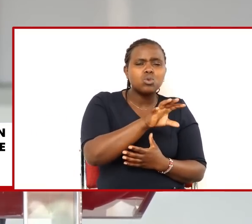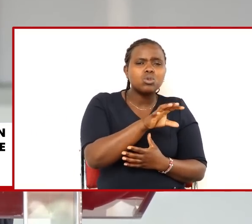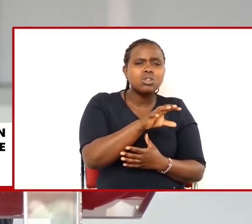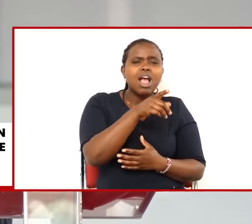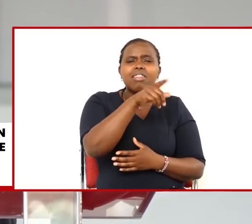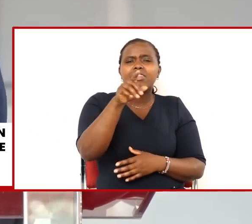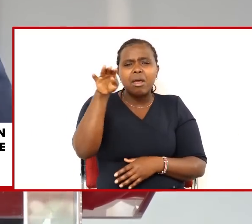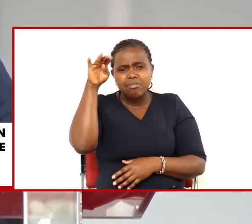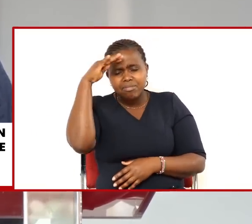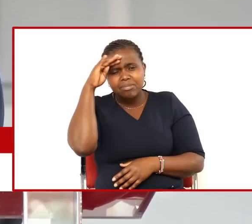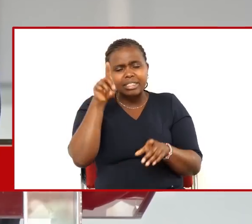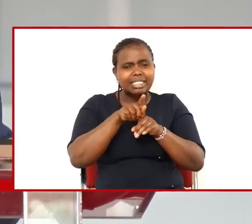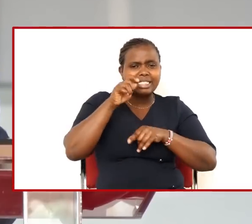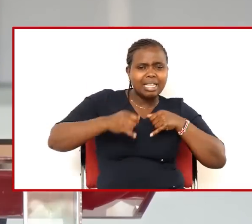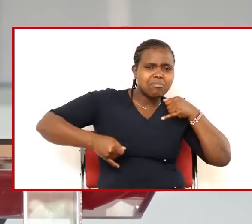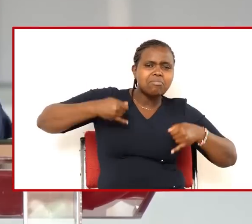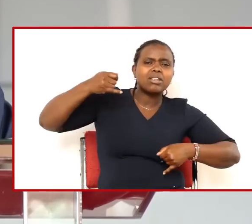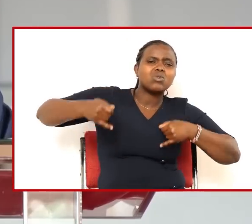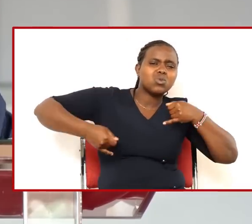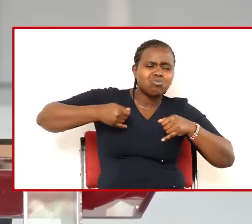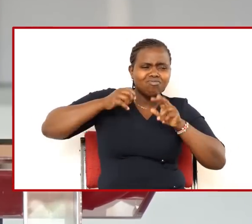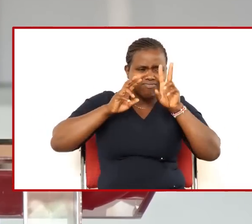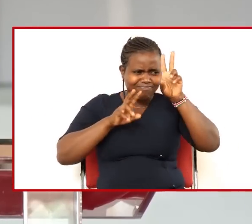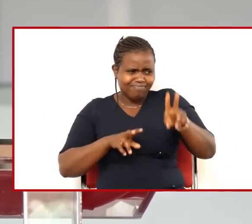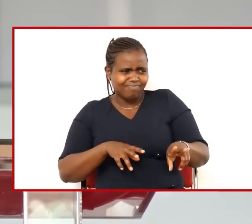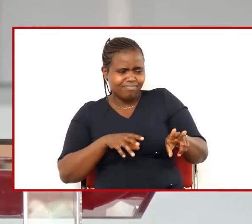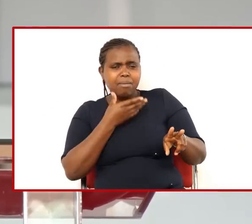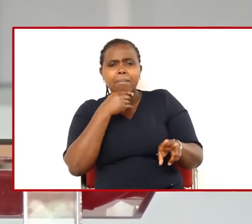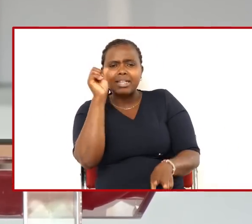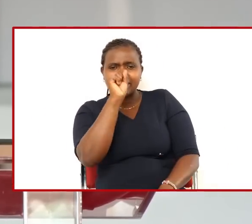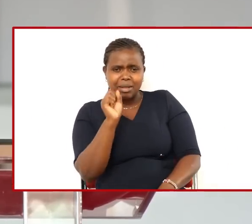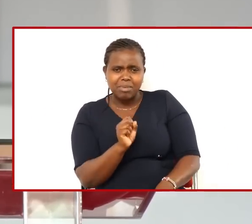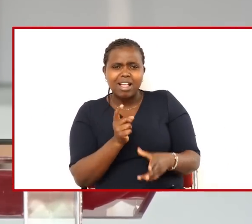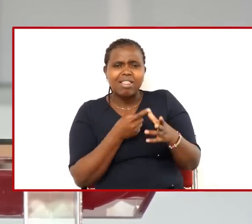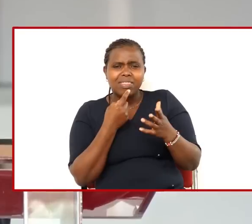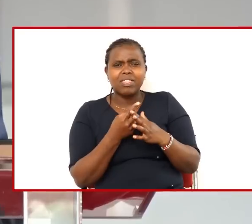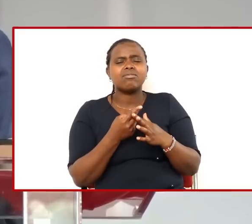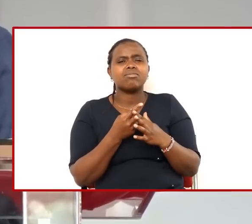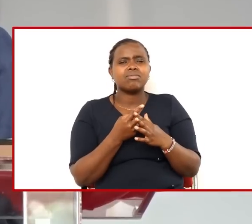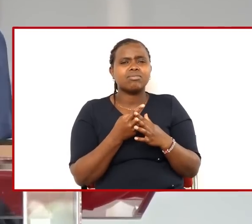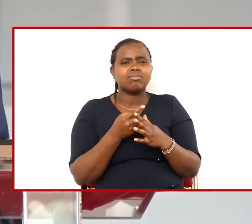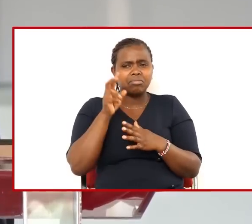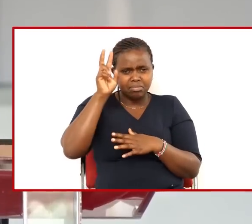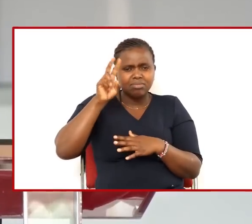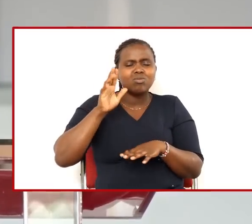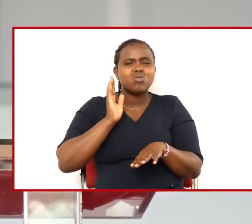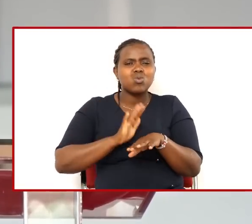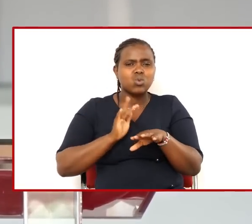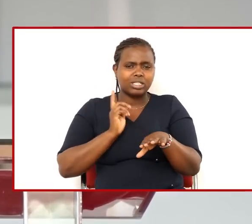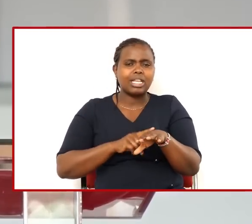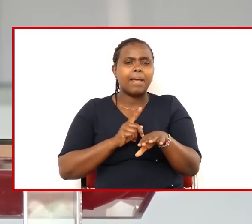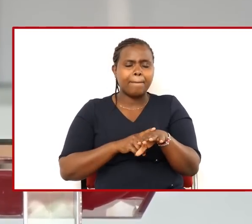They are drunk and they are enjoying looking at him. And they are looking for a good